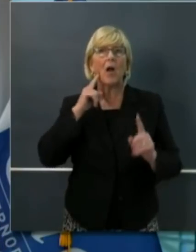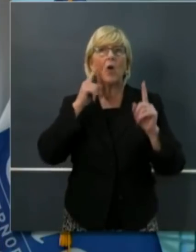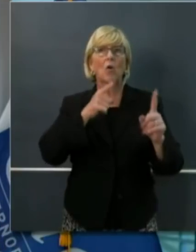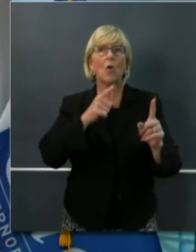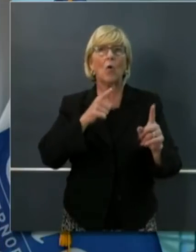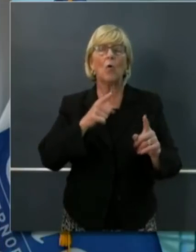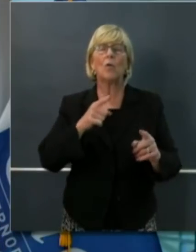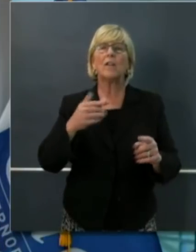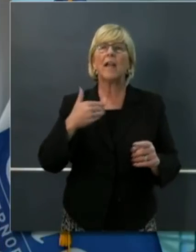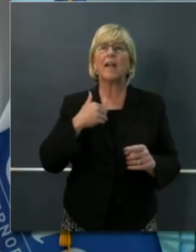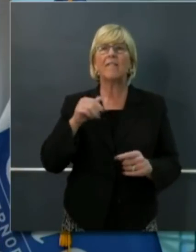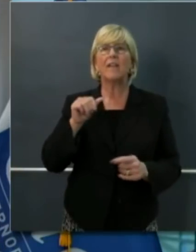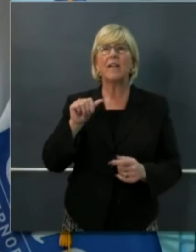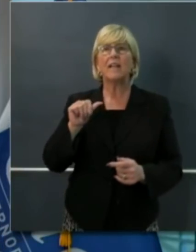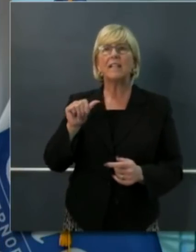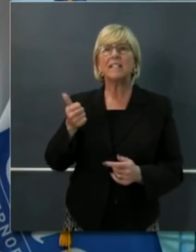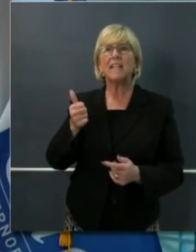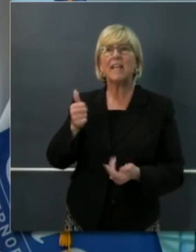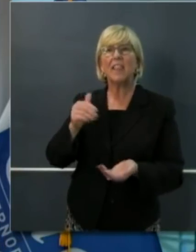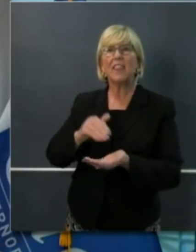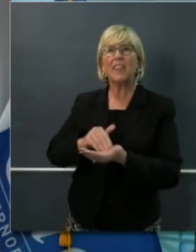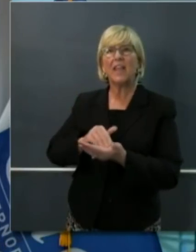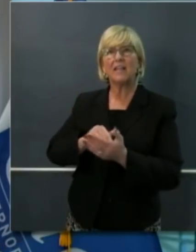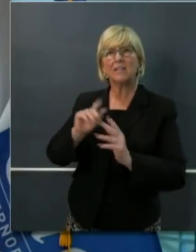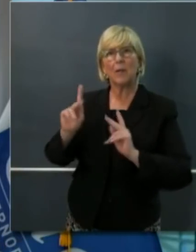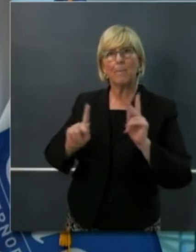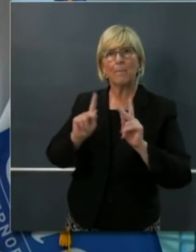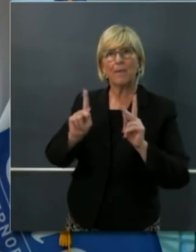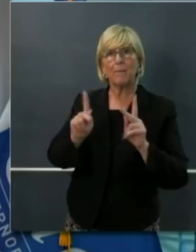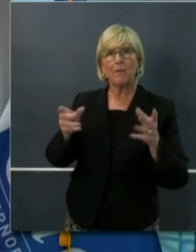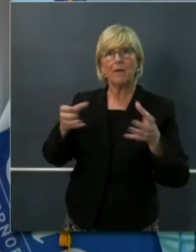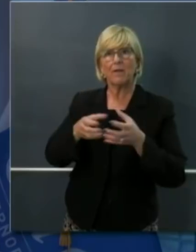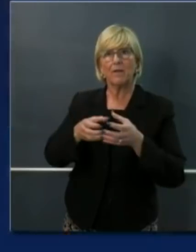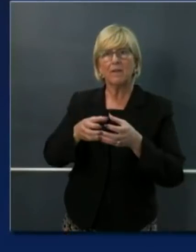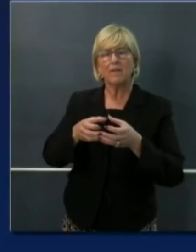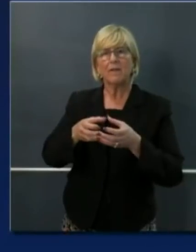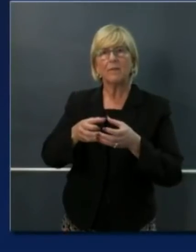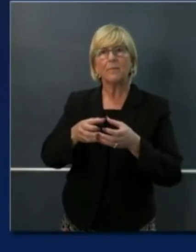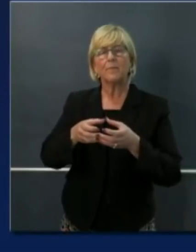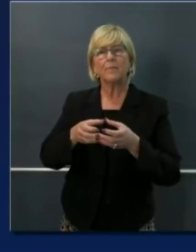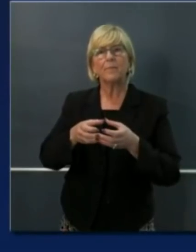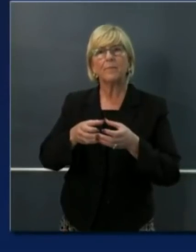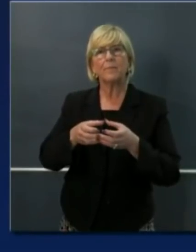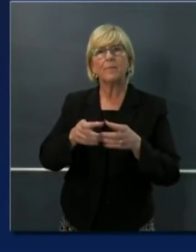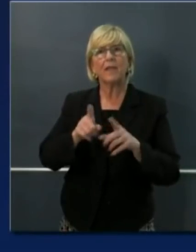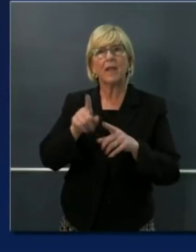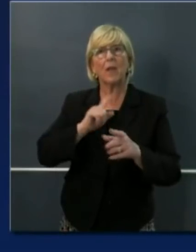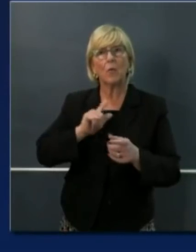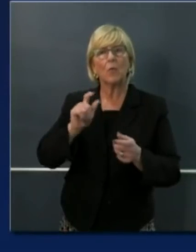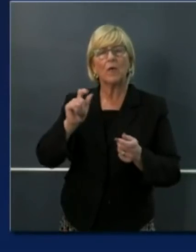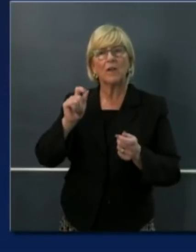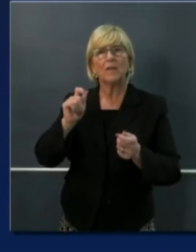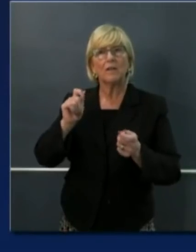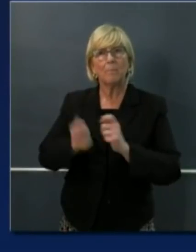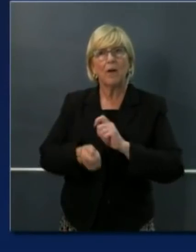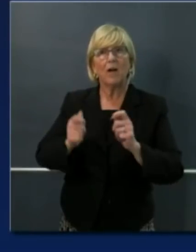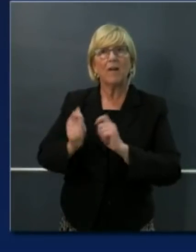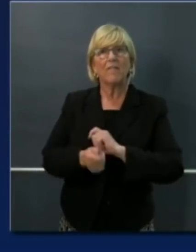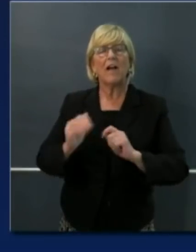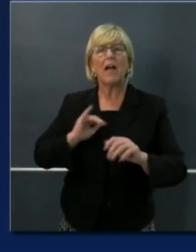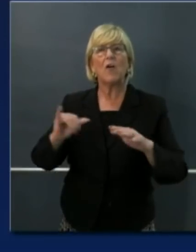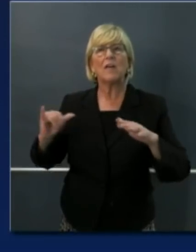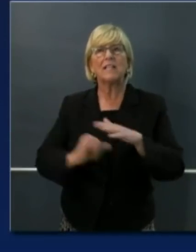health connectors, nice round number, but based on our assessment that as we modify our stay-at-home order,